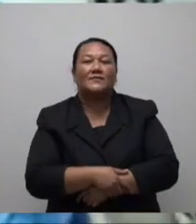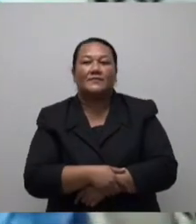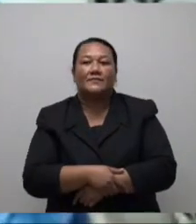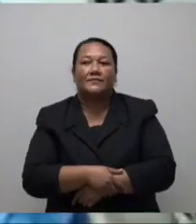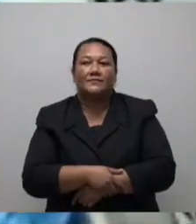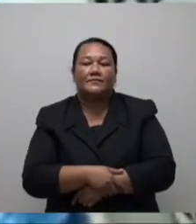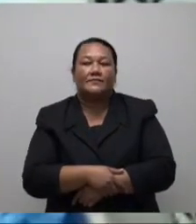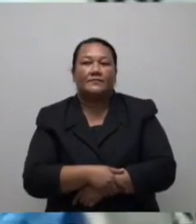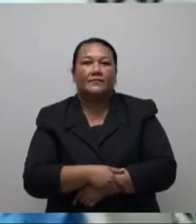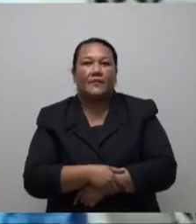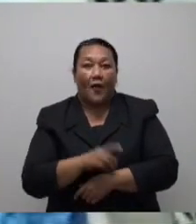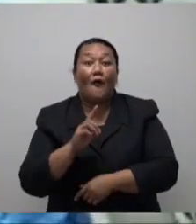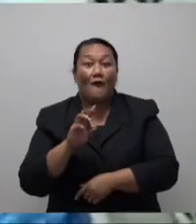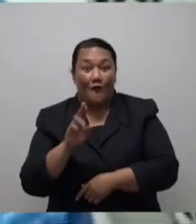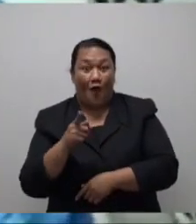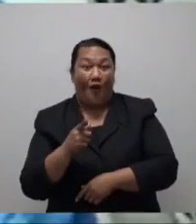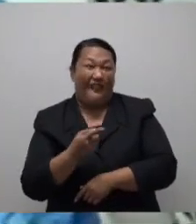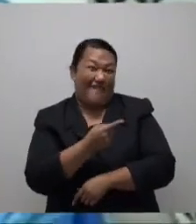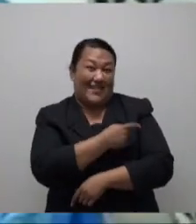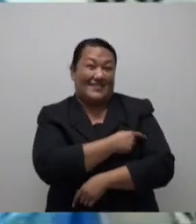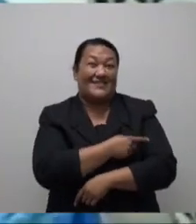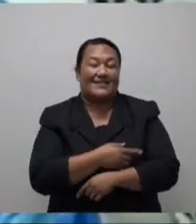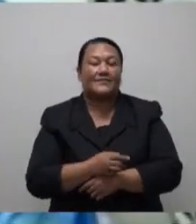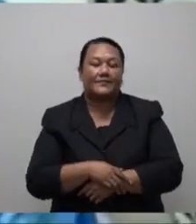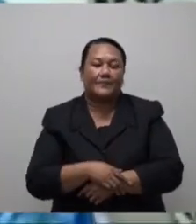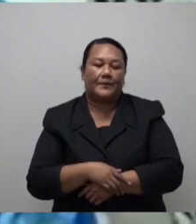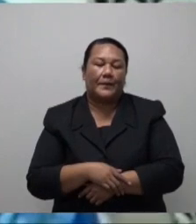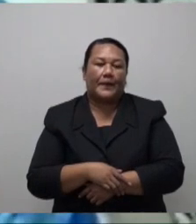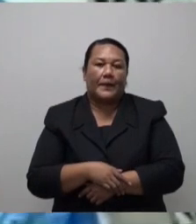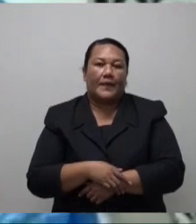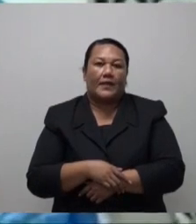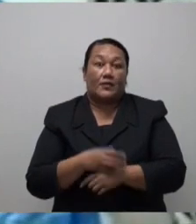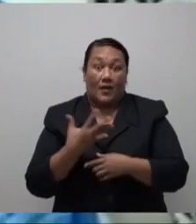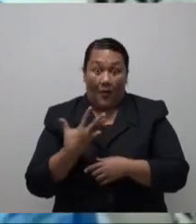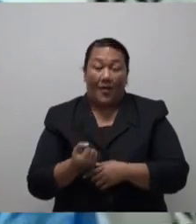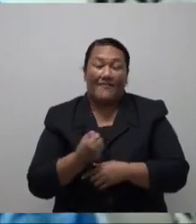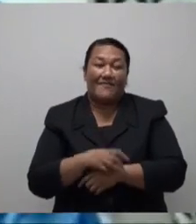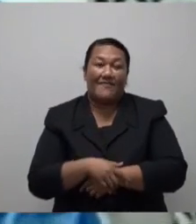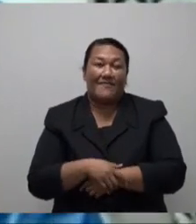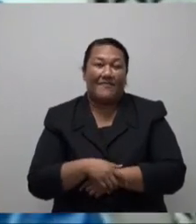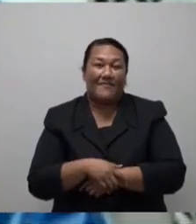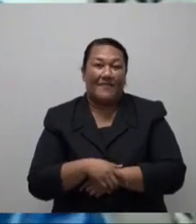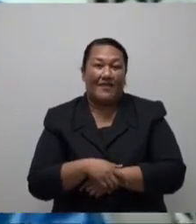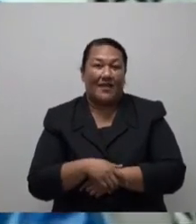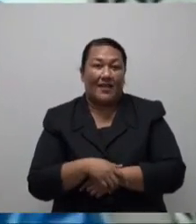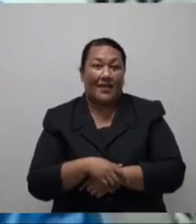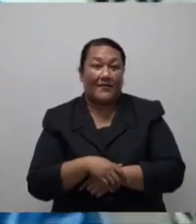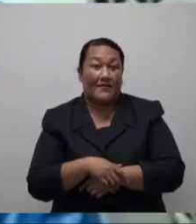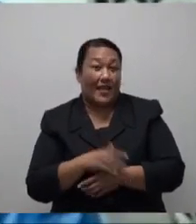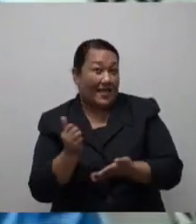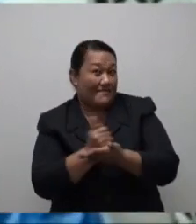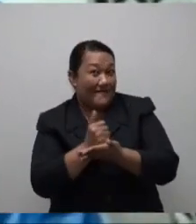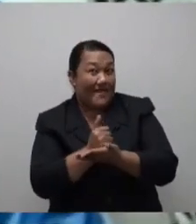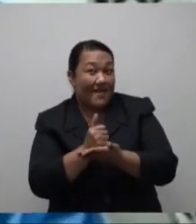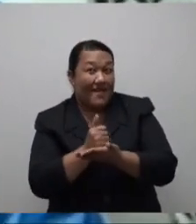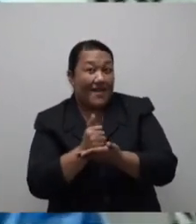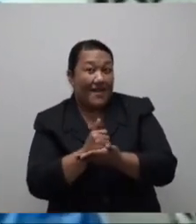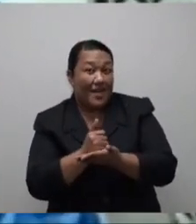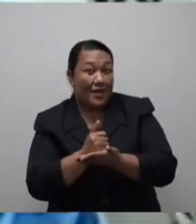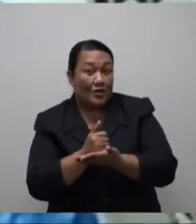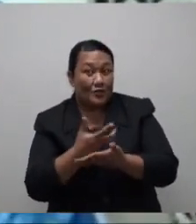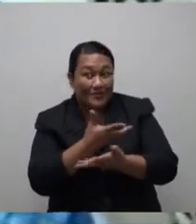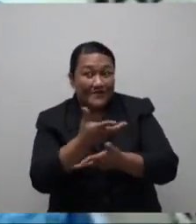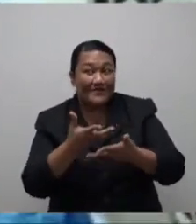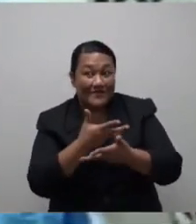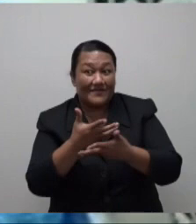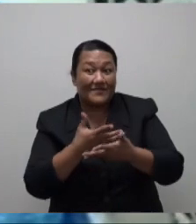the vaccine. So we have the staffing number to address the